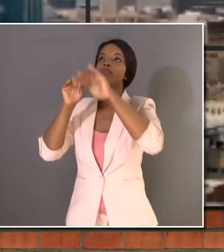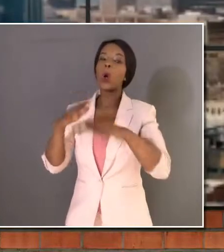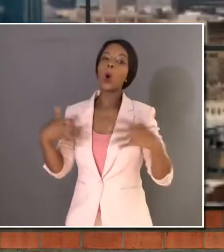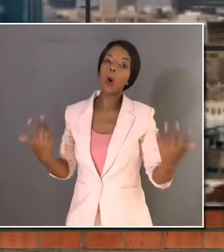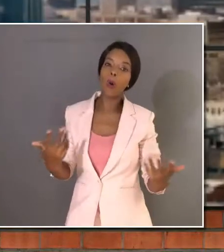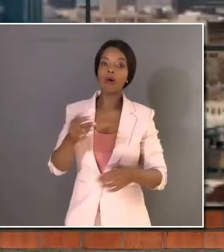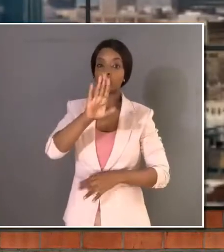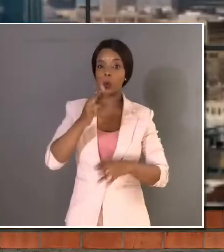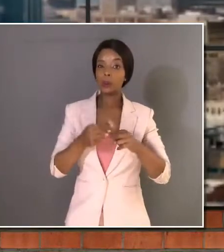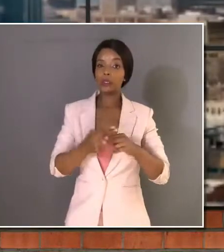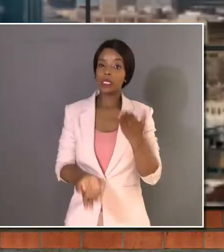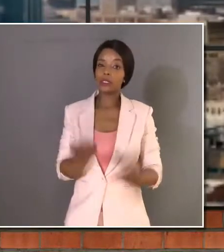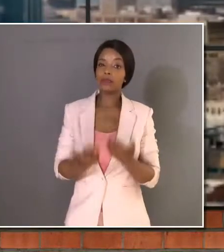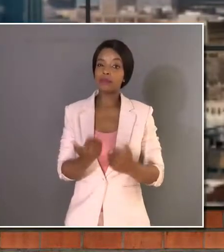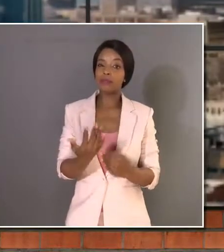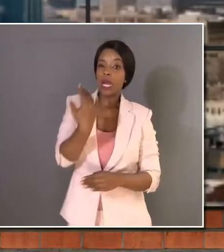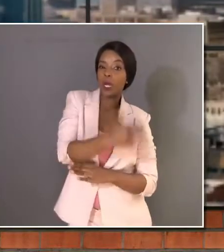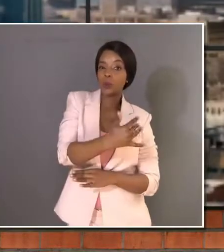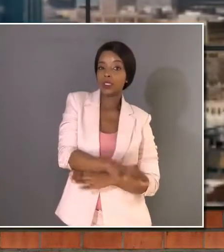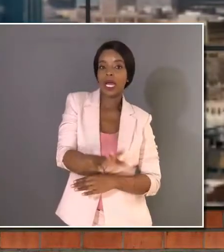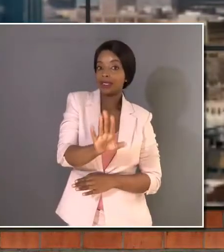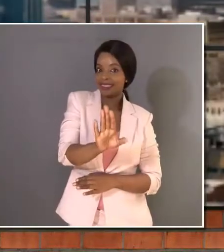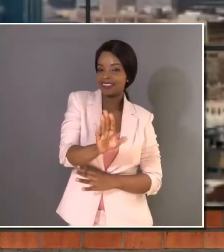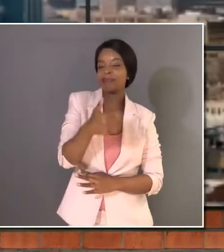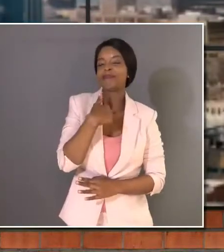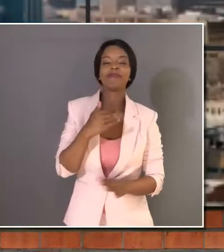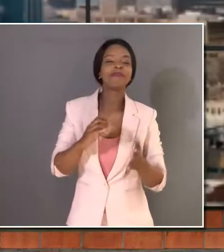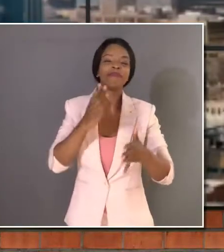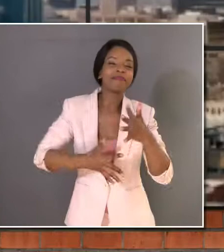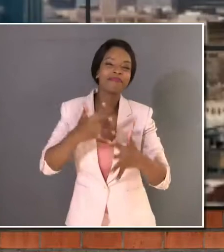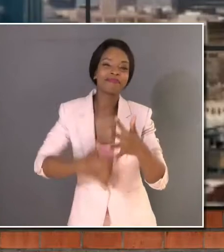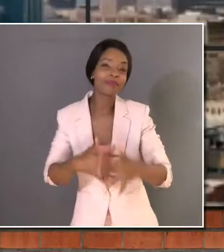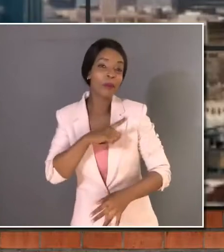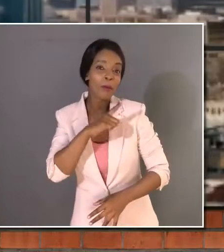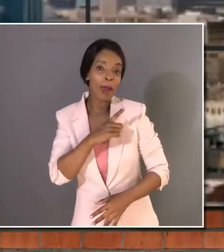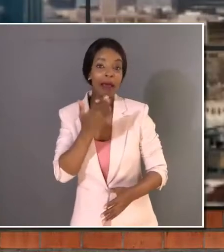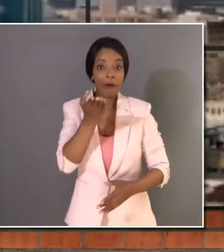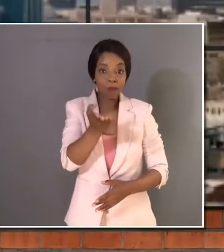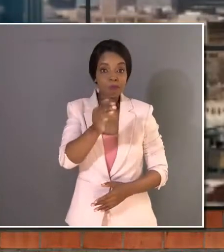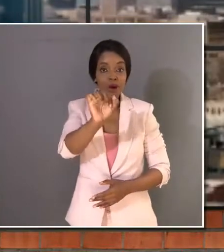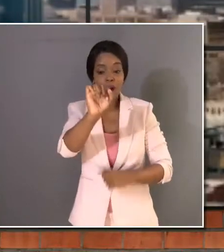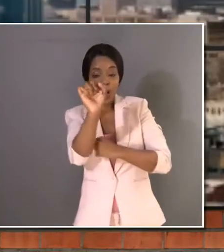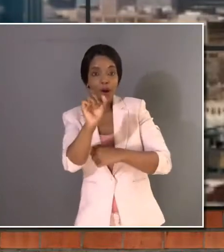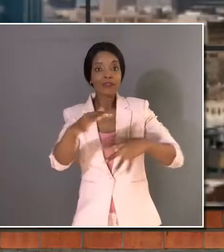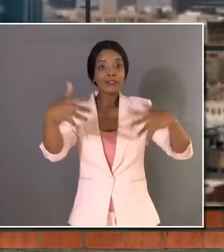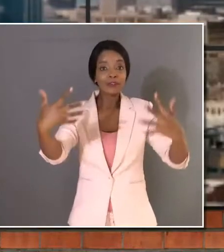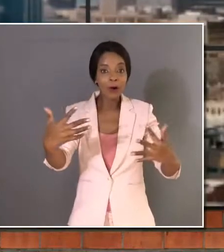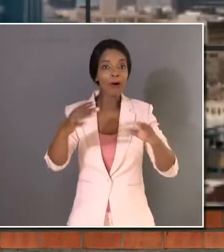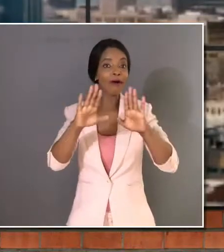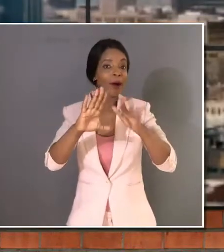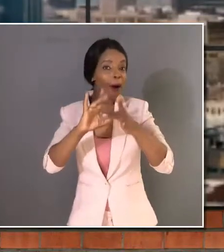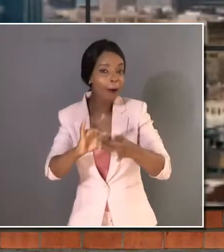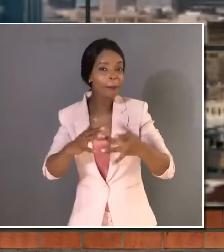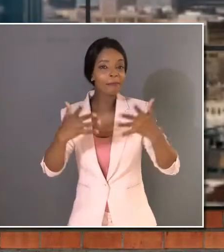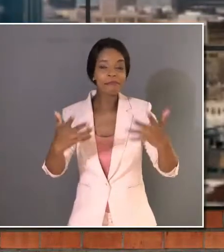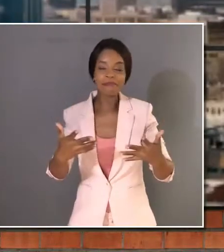I'm not entirely sure. You should know exactly where that is, whether it's your office or your home or some sort of dwelling that you're watching us from. And